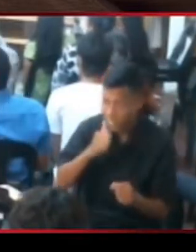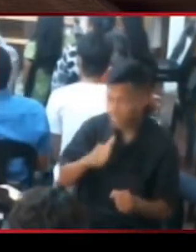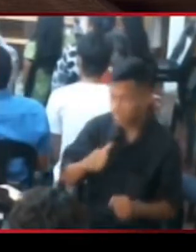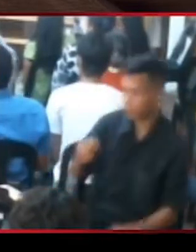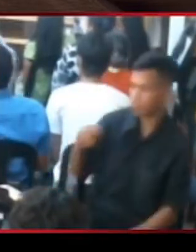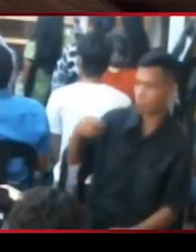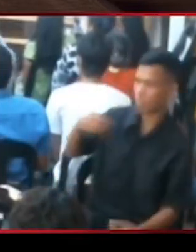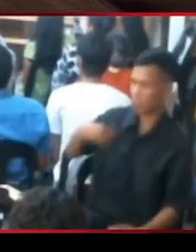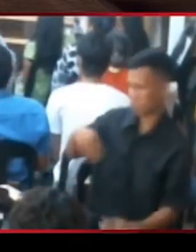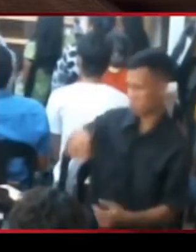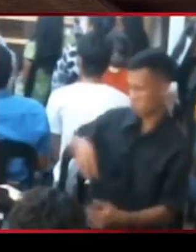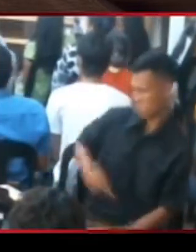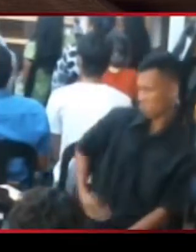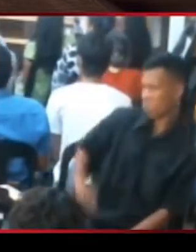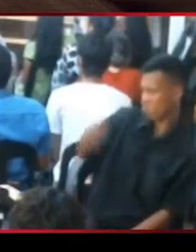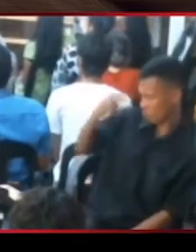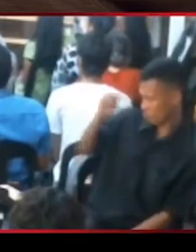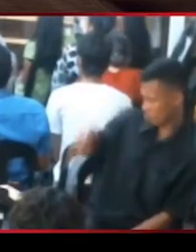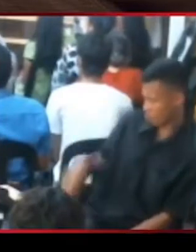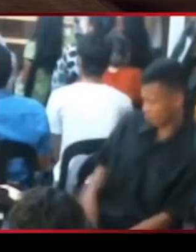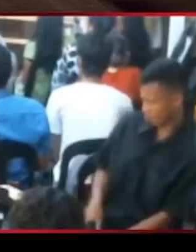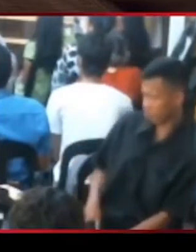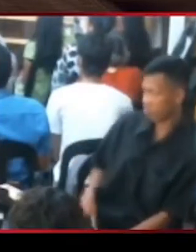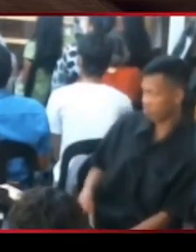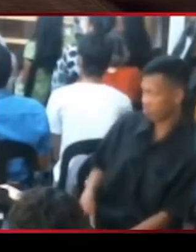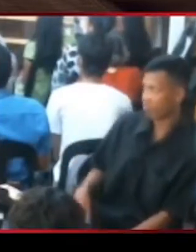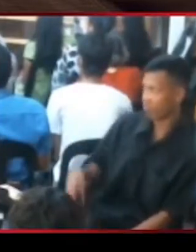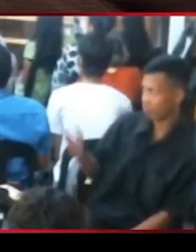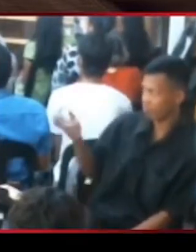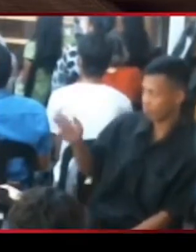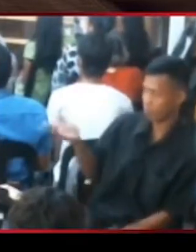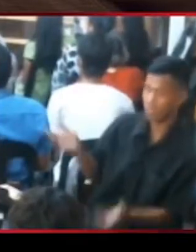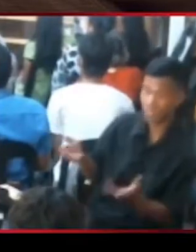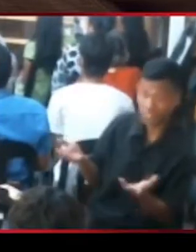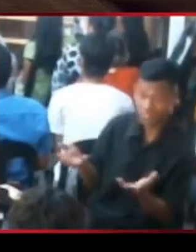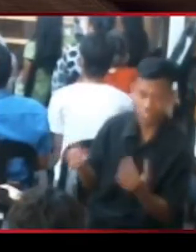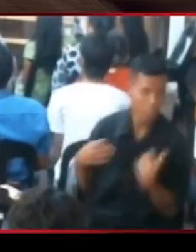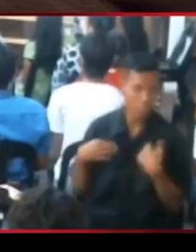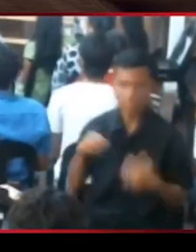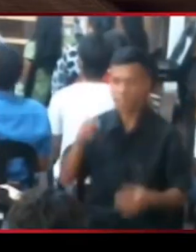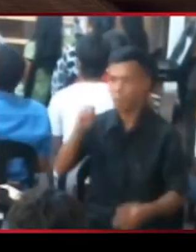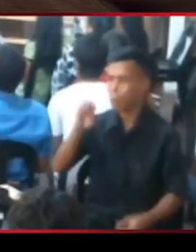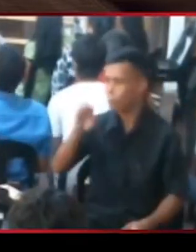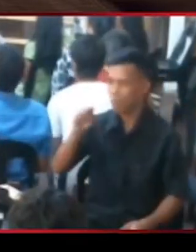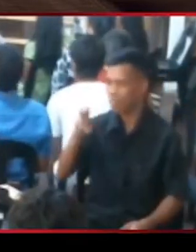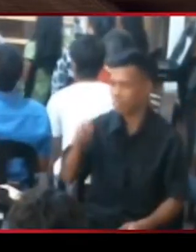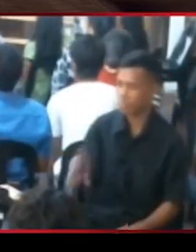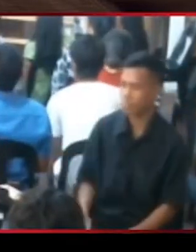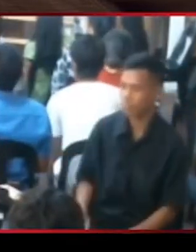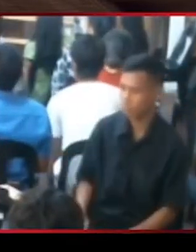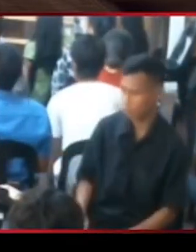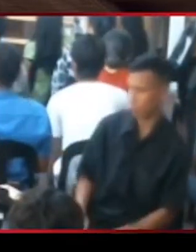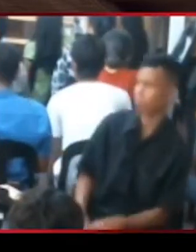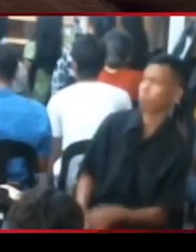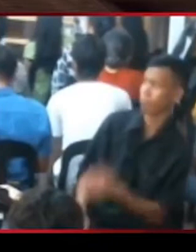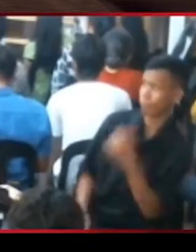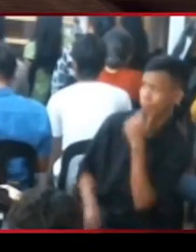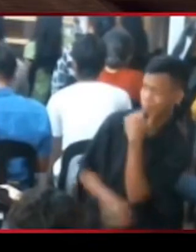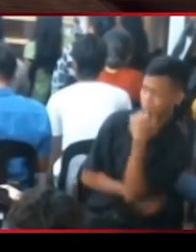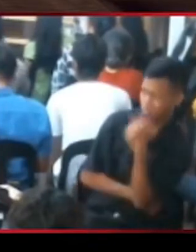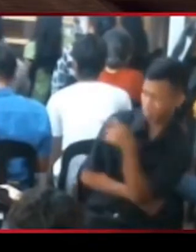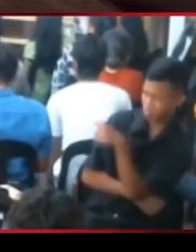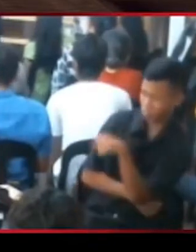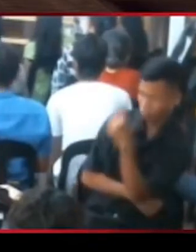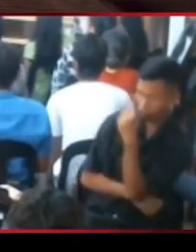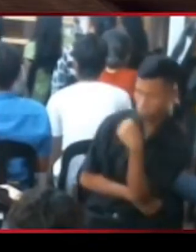four sons that were miserably mean. I don't know what happened to her husband, but those